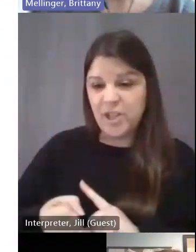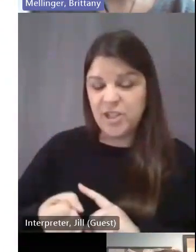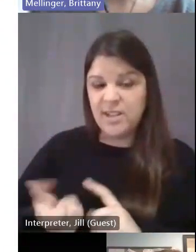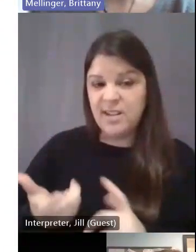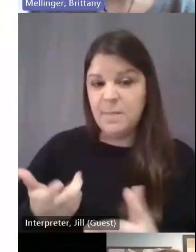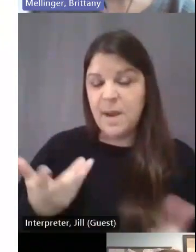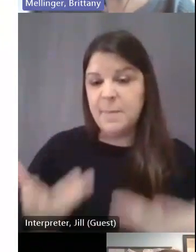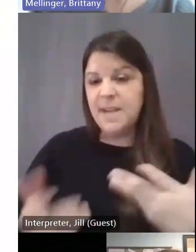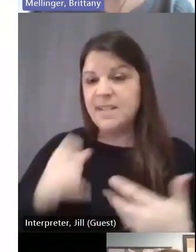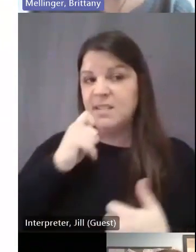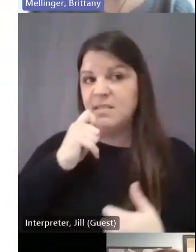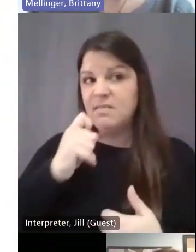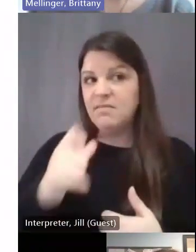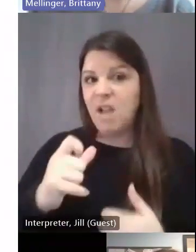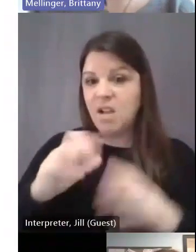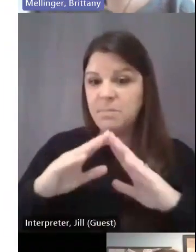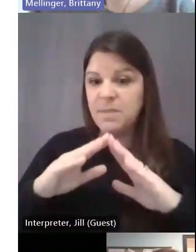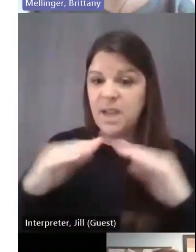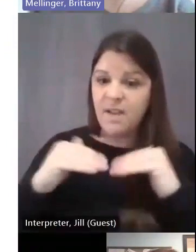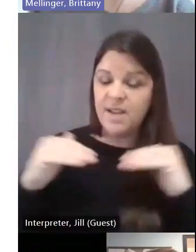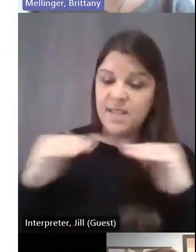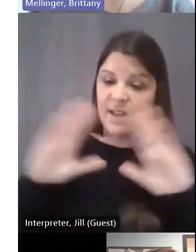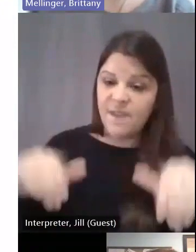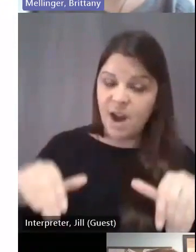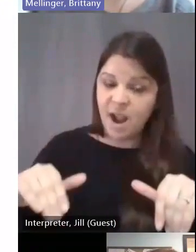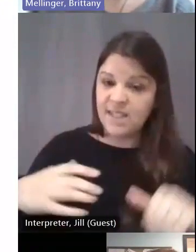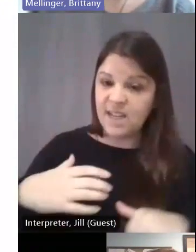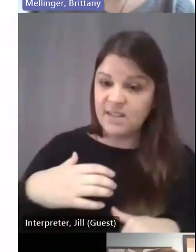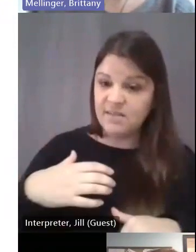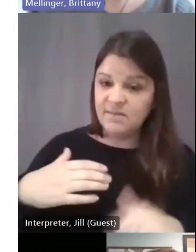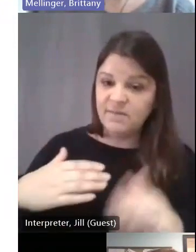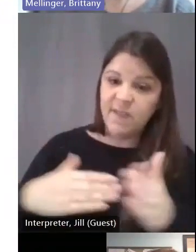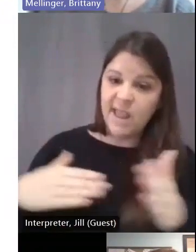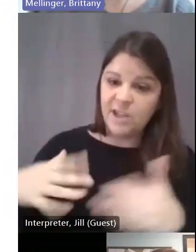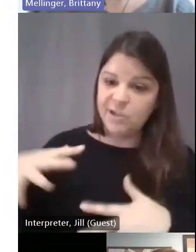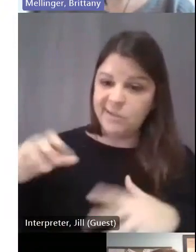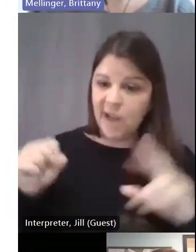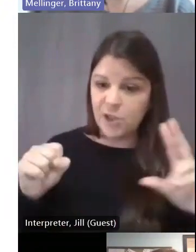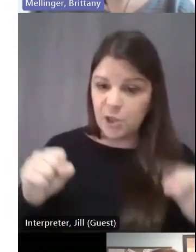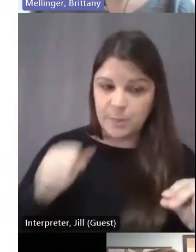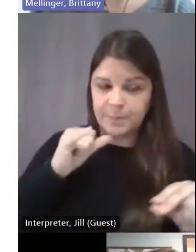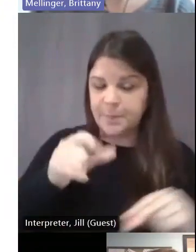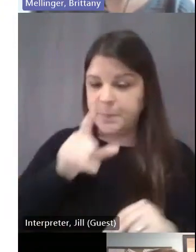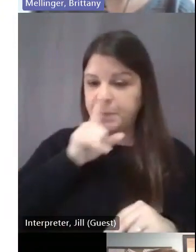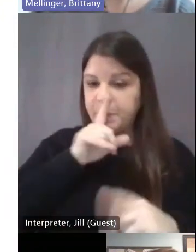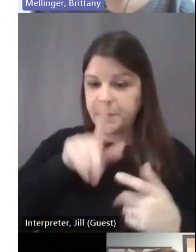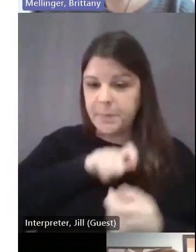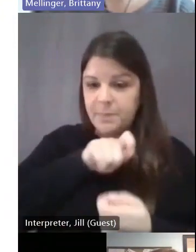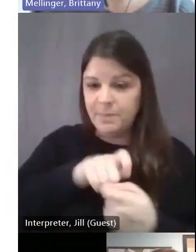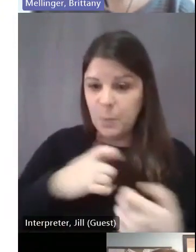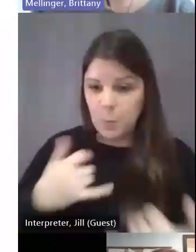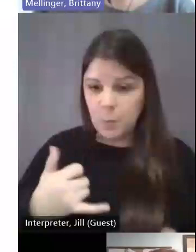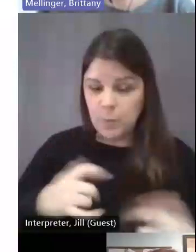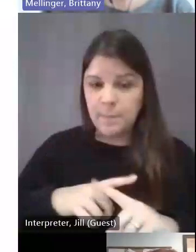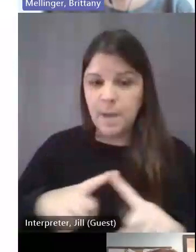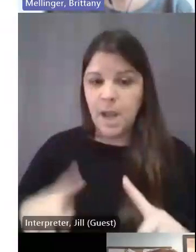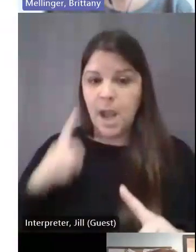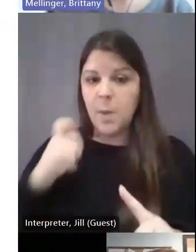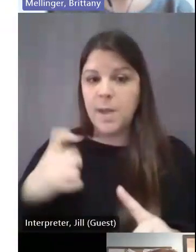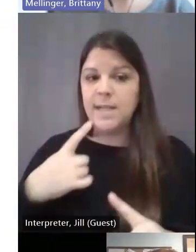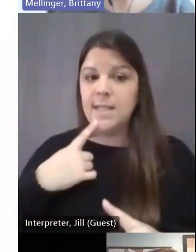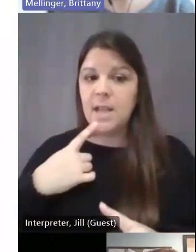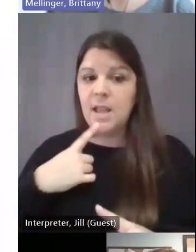be a fair housing violation, even if it's not something that we specifically outlined in today's presentation, I do want to